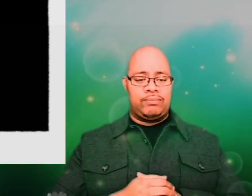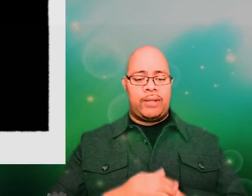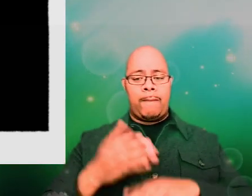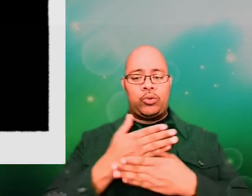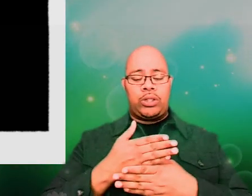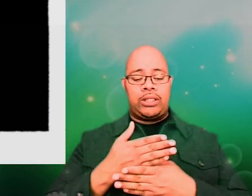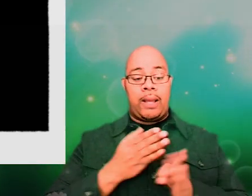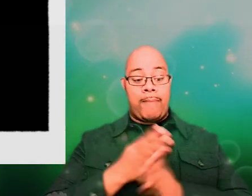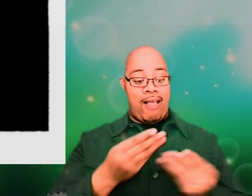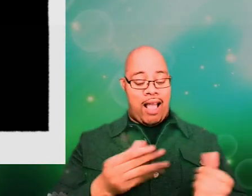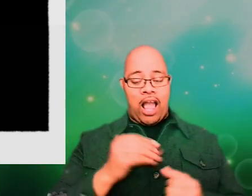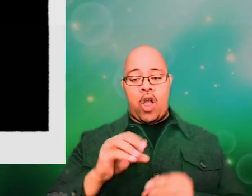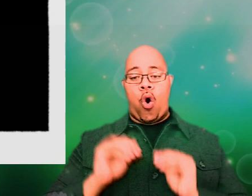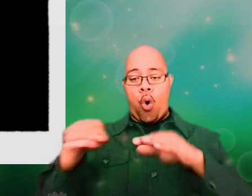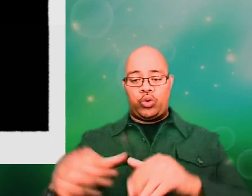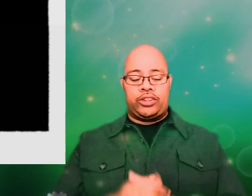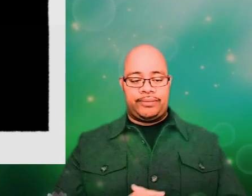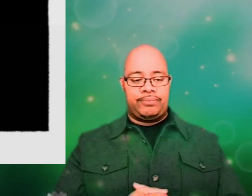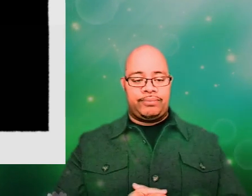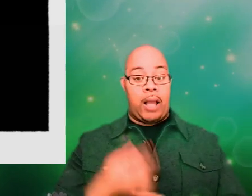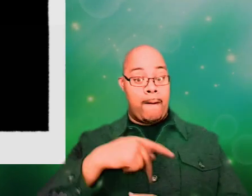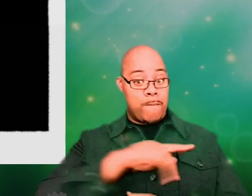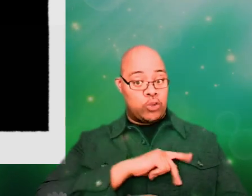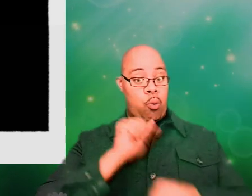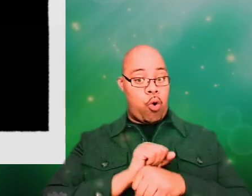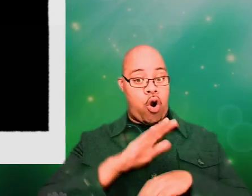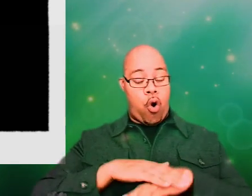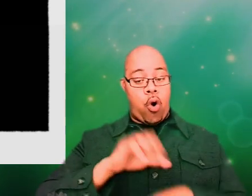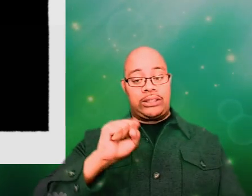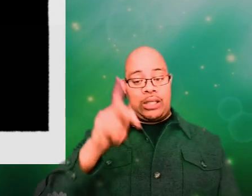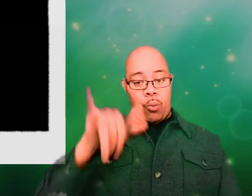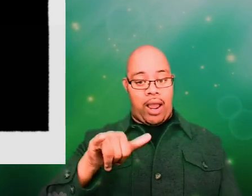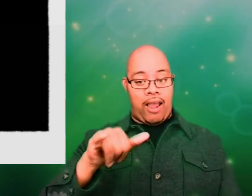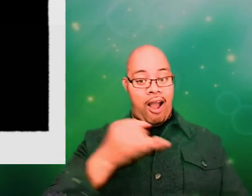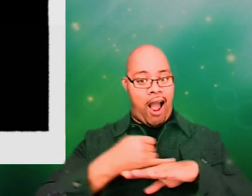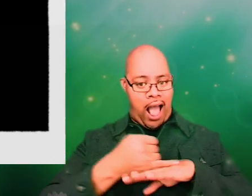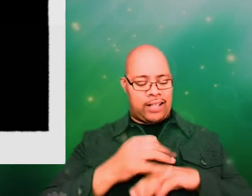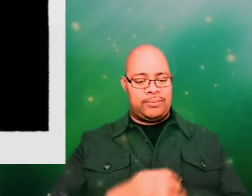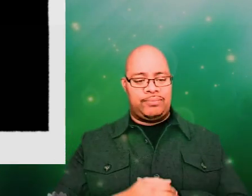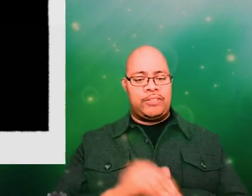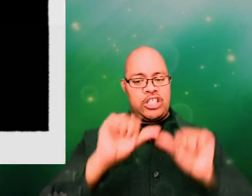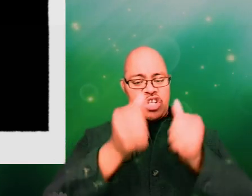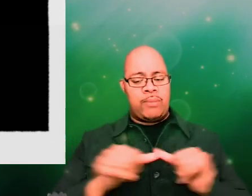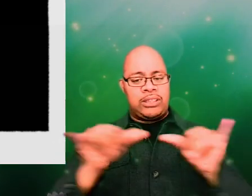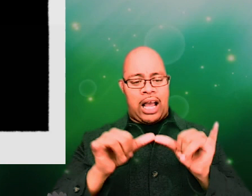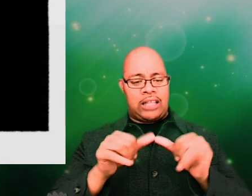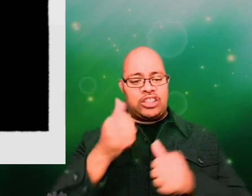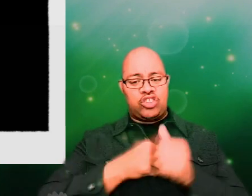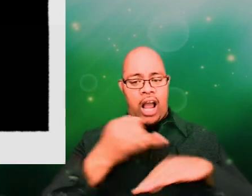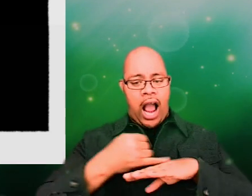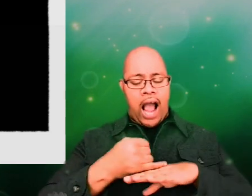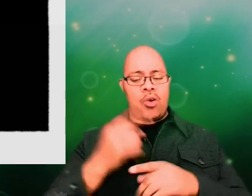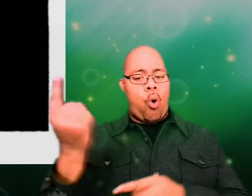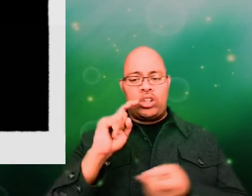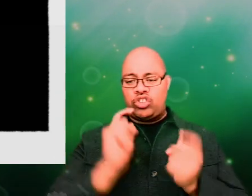the mainland and the ocean. I personally worked on Skidaway Island. The shape and size of the islands are